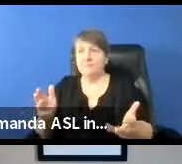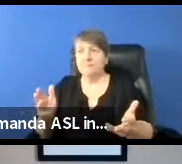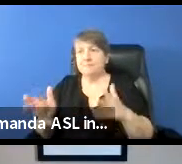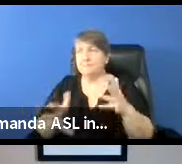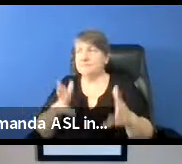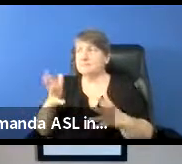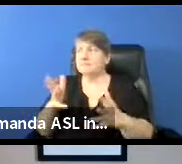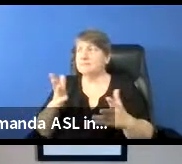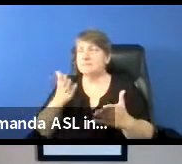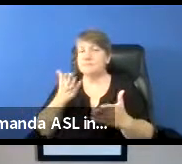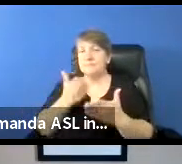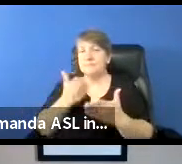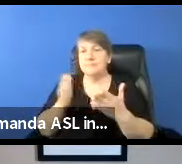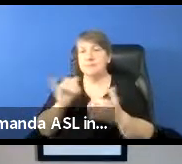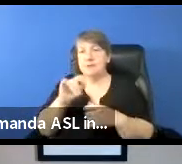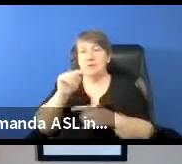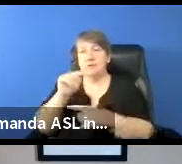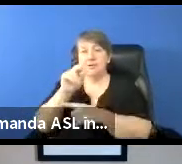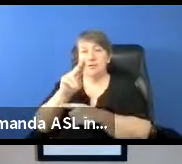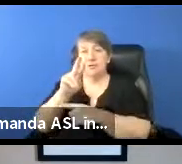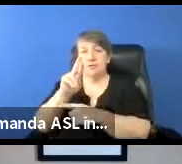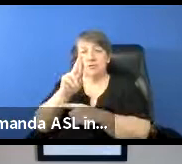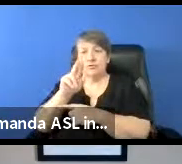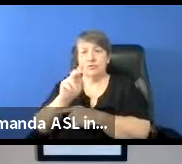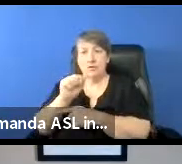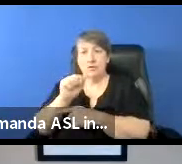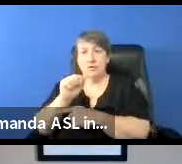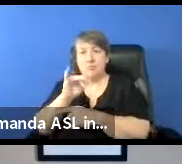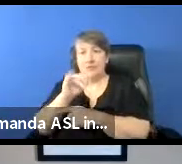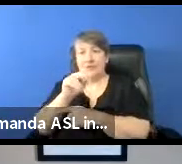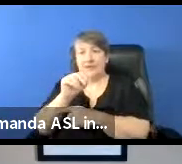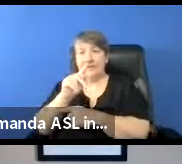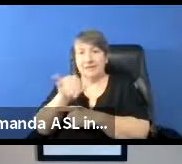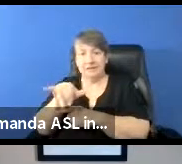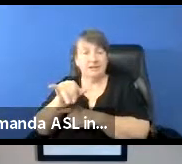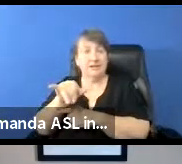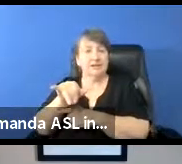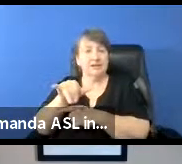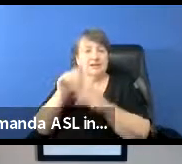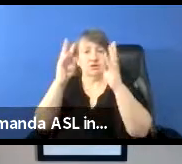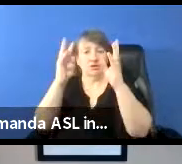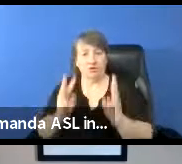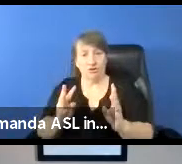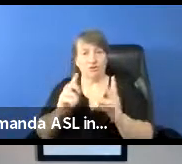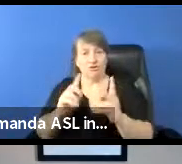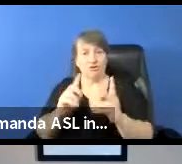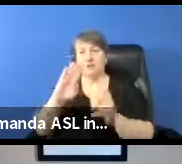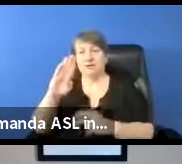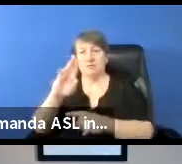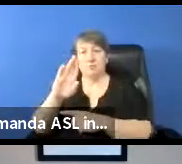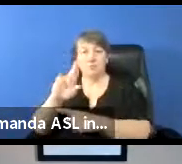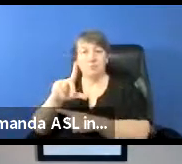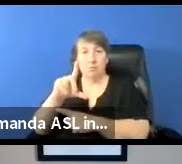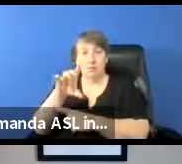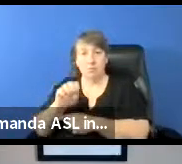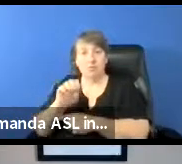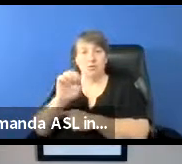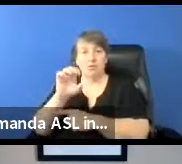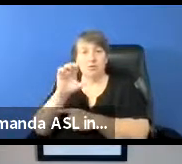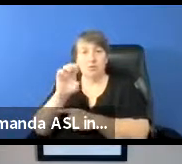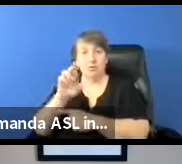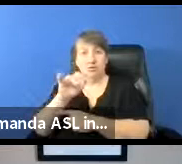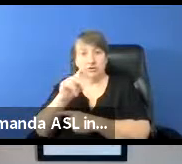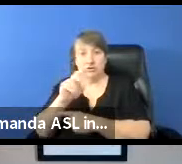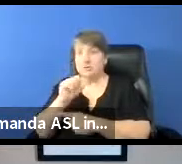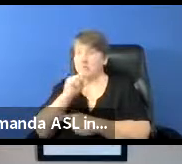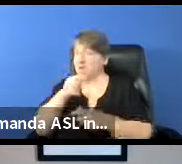there's things like turbidity curtains, there's bubble curtains. We won't be allowed in the river to do work